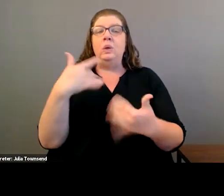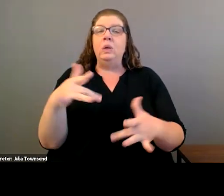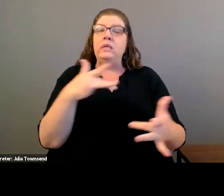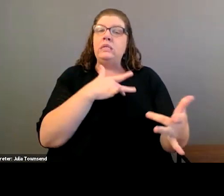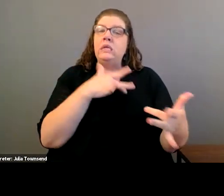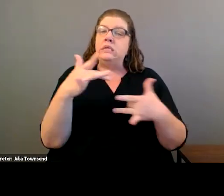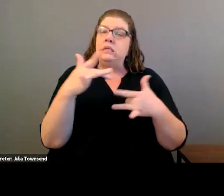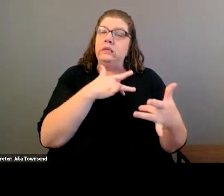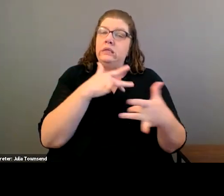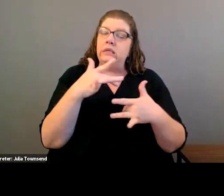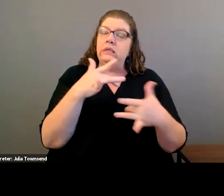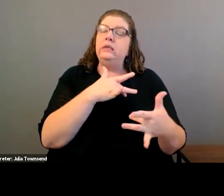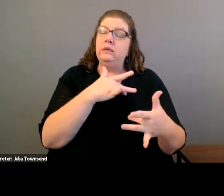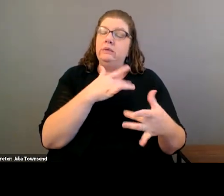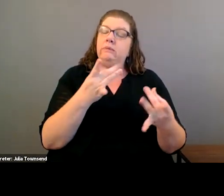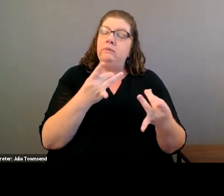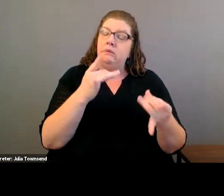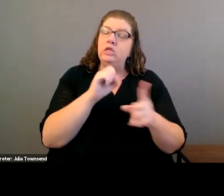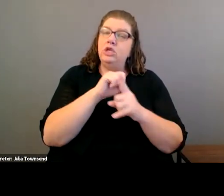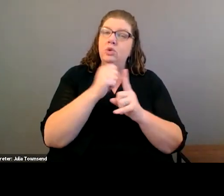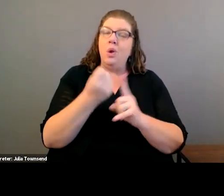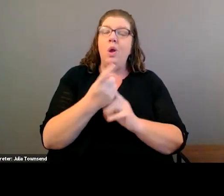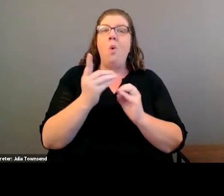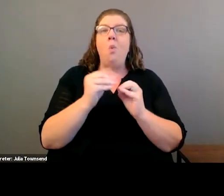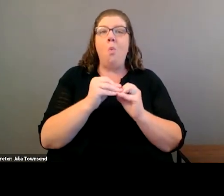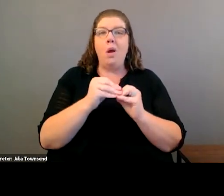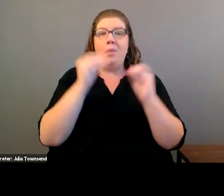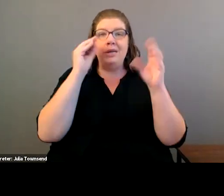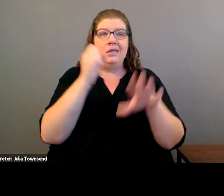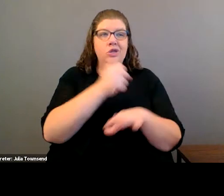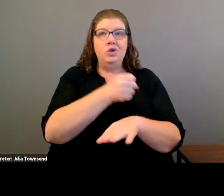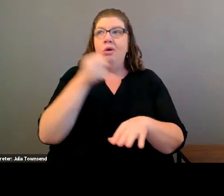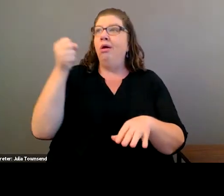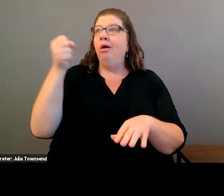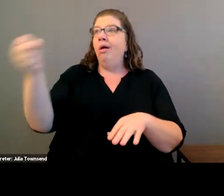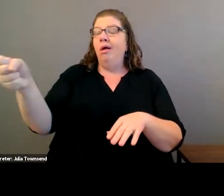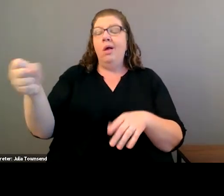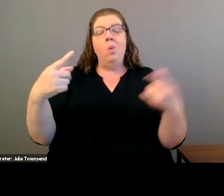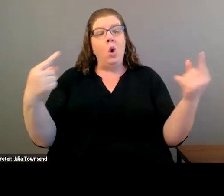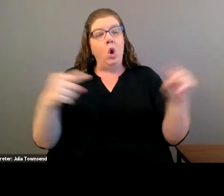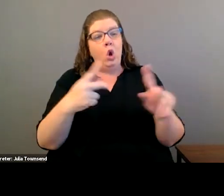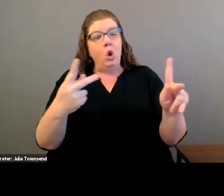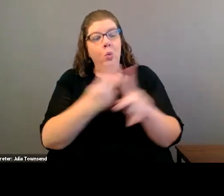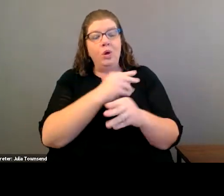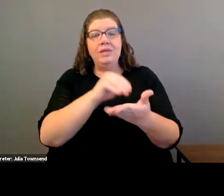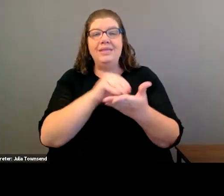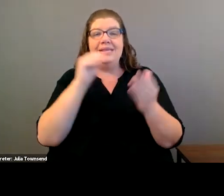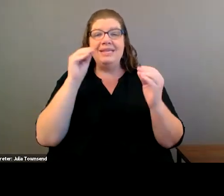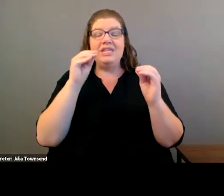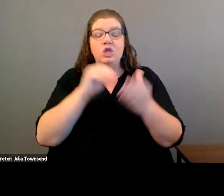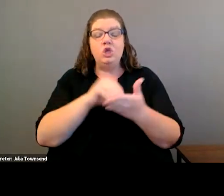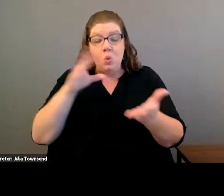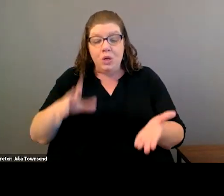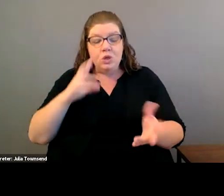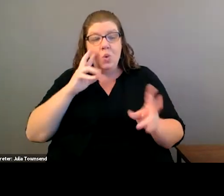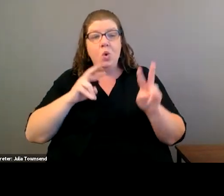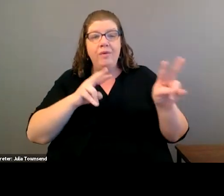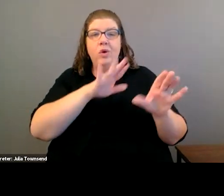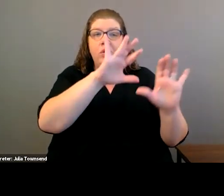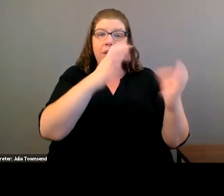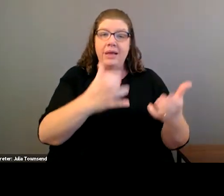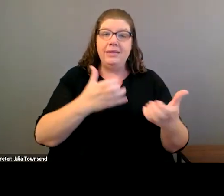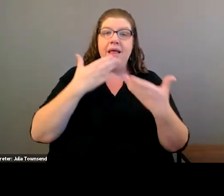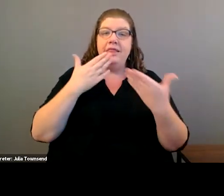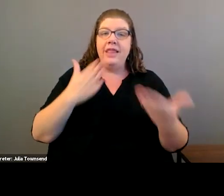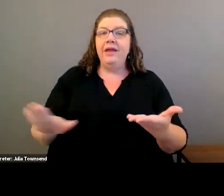situation. Moving one more teacher will further hurt the students that look forward to her classes. Thank you for the